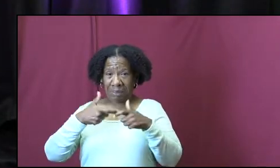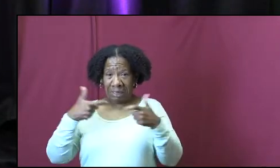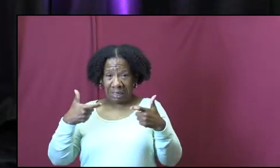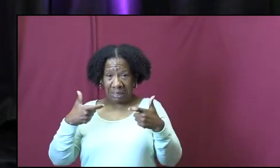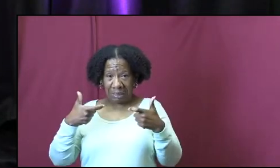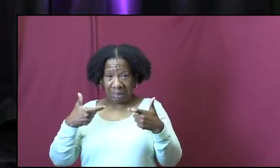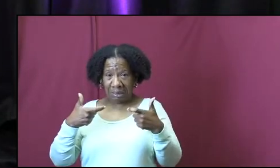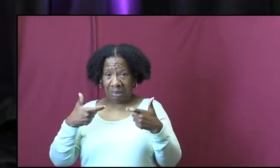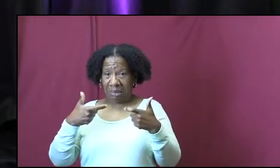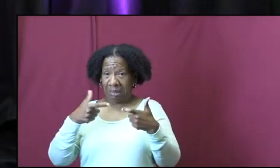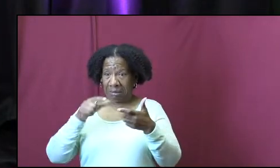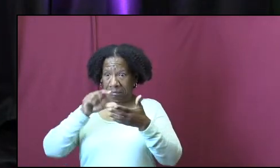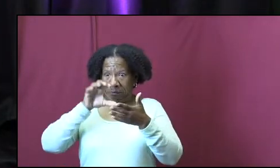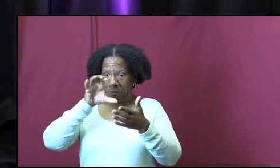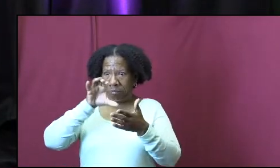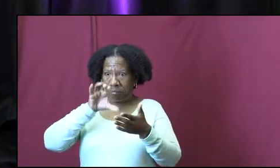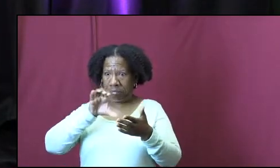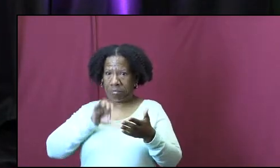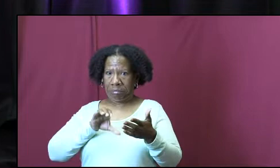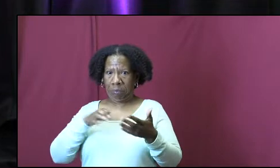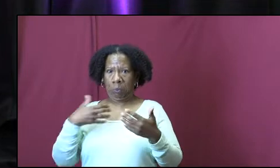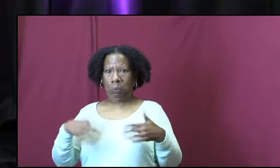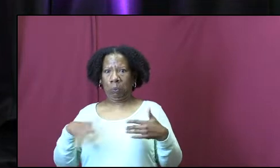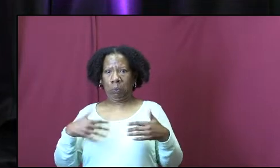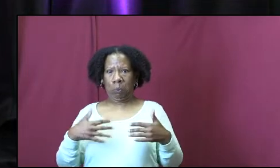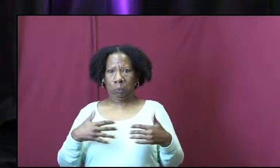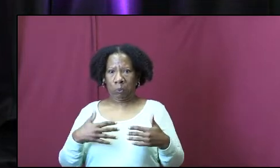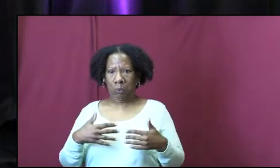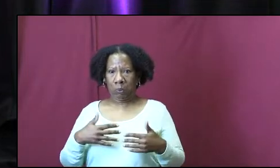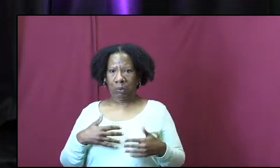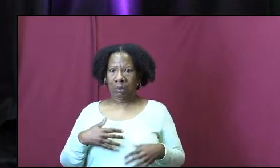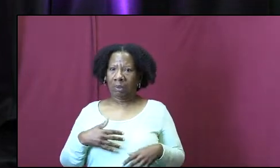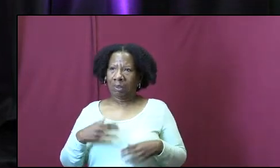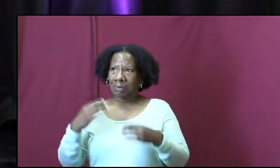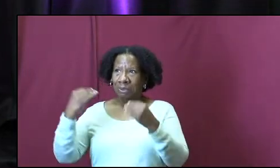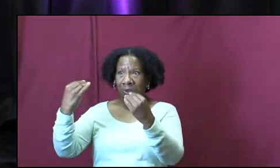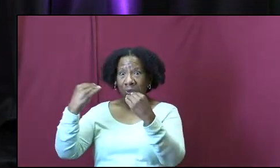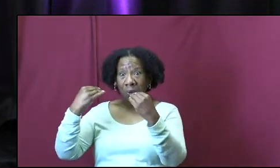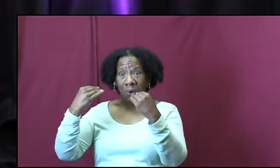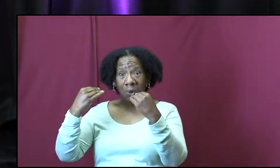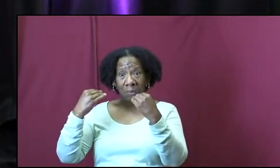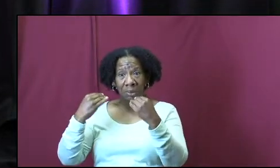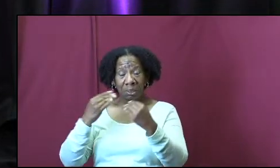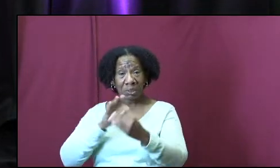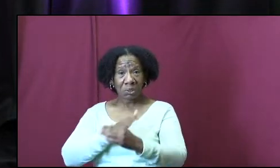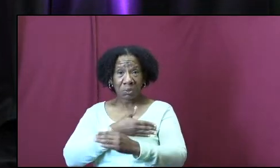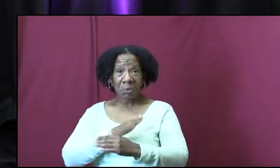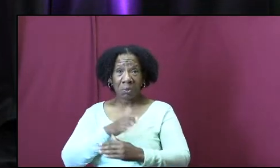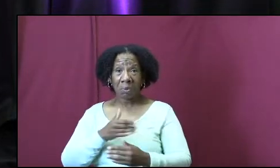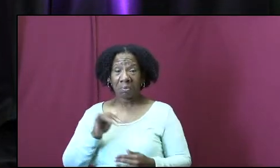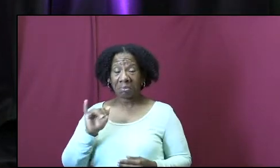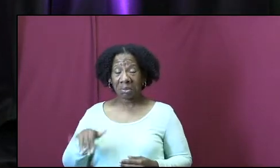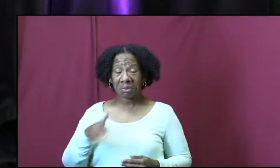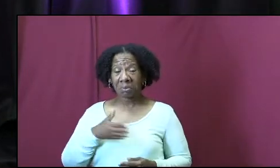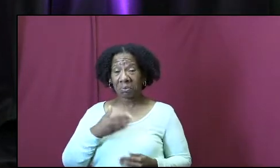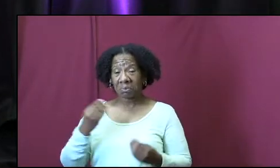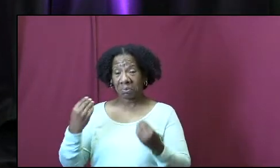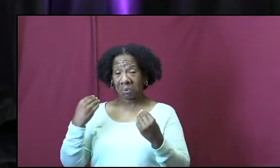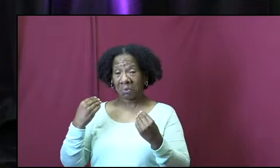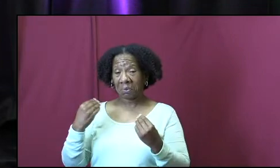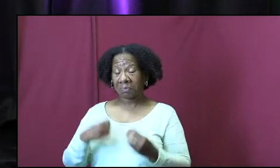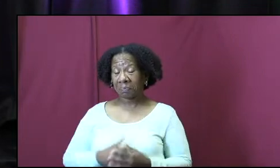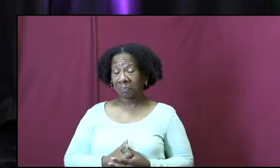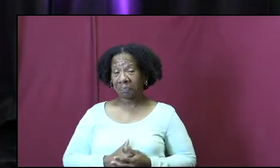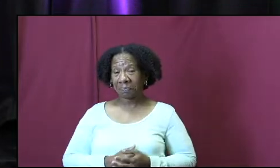business. So we were a little terrified of Sister Wilson. But nonetheless, she taught me this song. Take a look.